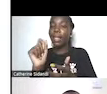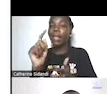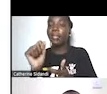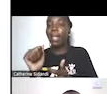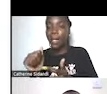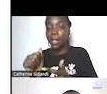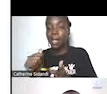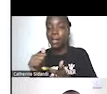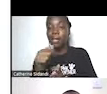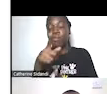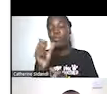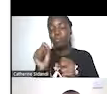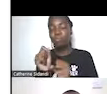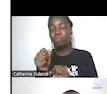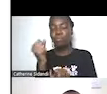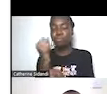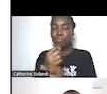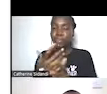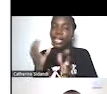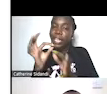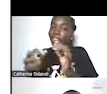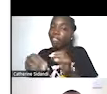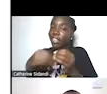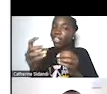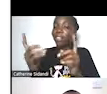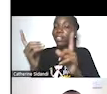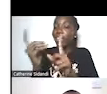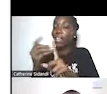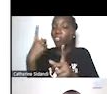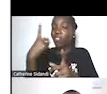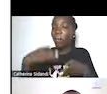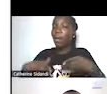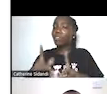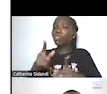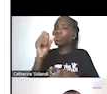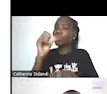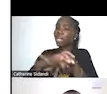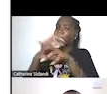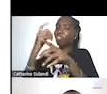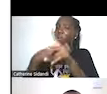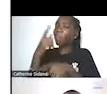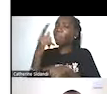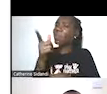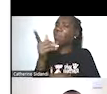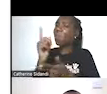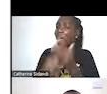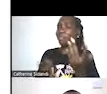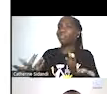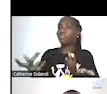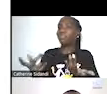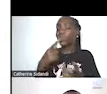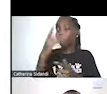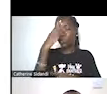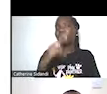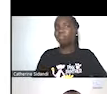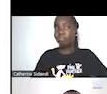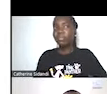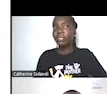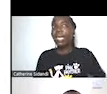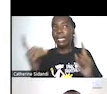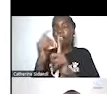if you're given? If I gave you my date of birth, what can you get from it? So you know that this is a date of birth. So I can get now